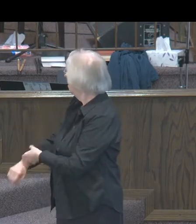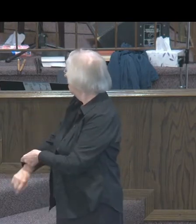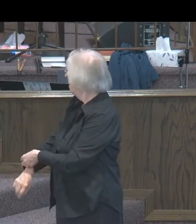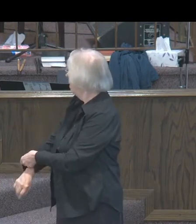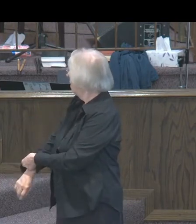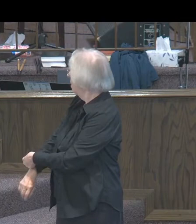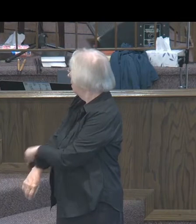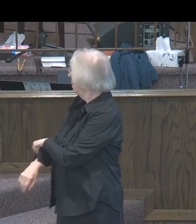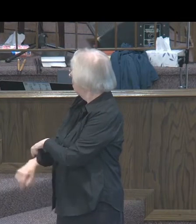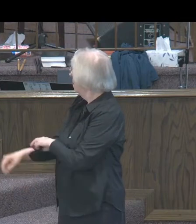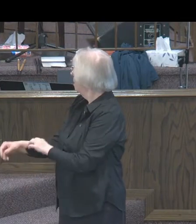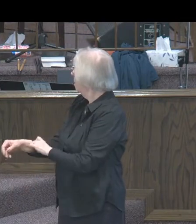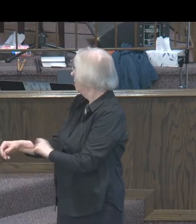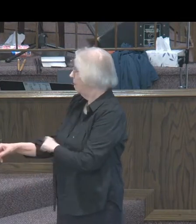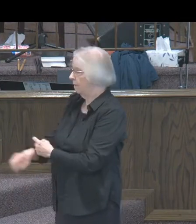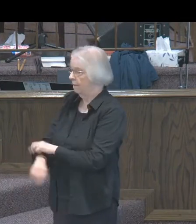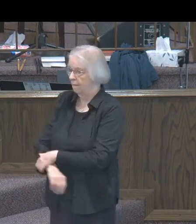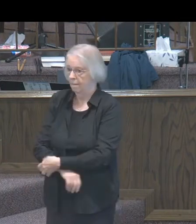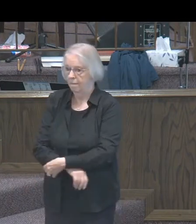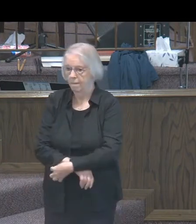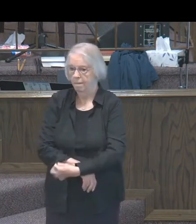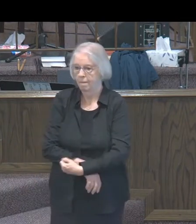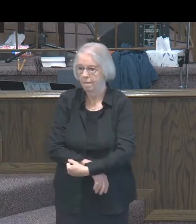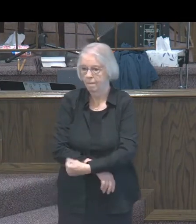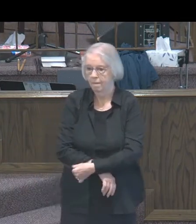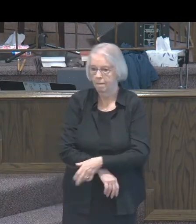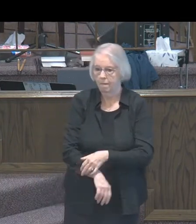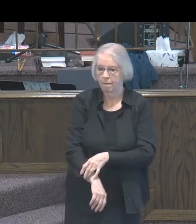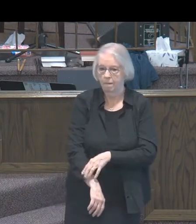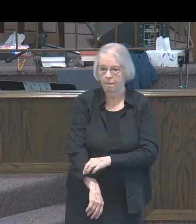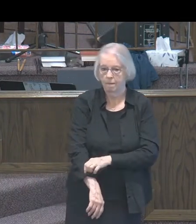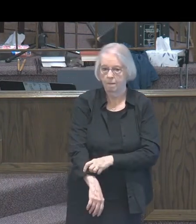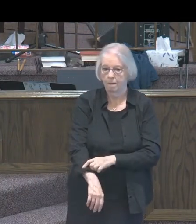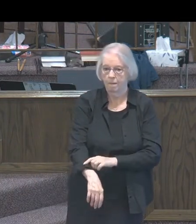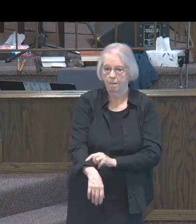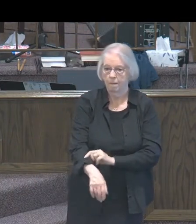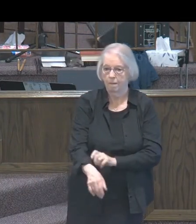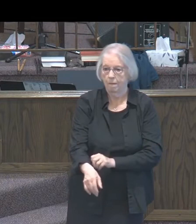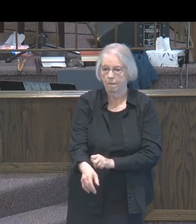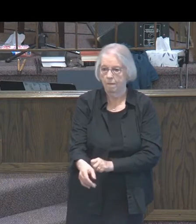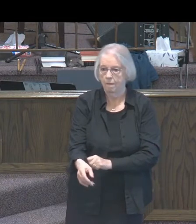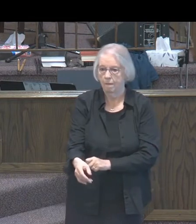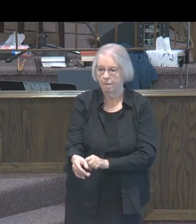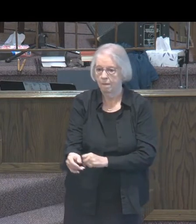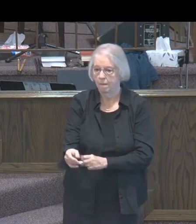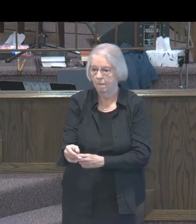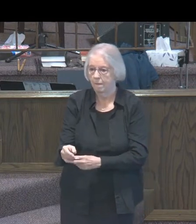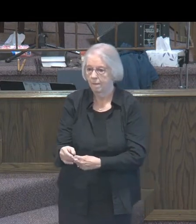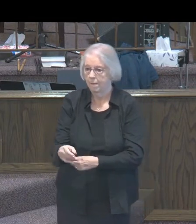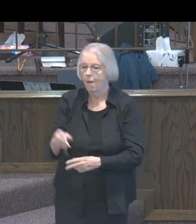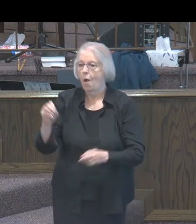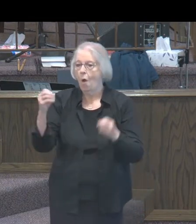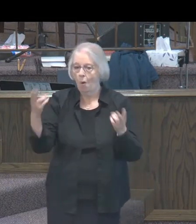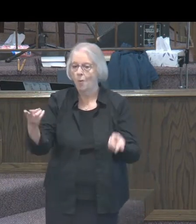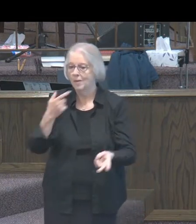to really stay in the background. I'll probably be giving a call to a pastor of a church somewhere saying, hey, you need to find this guy, and